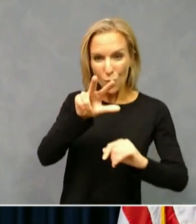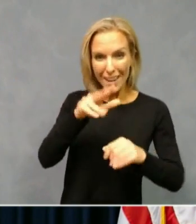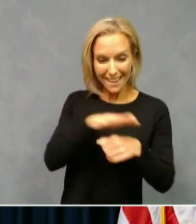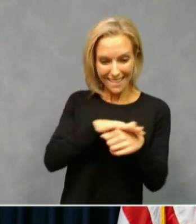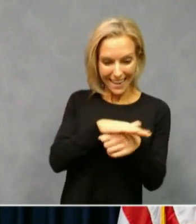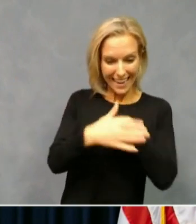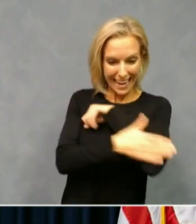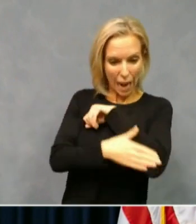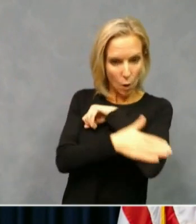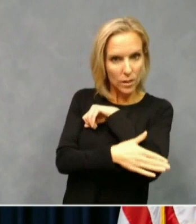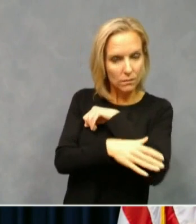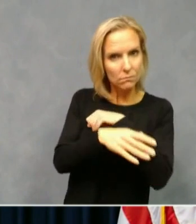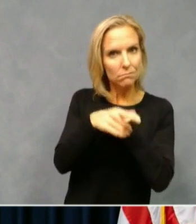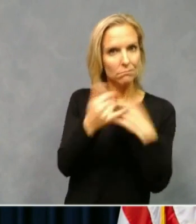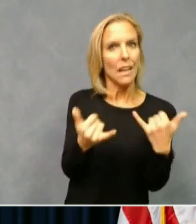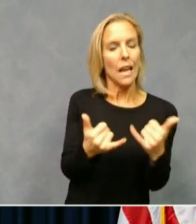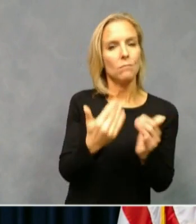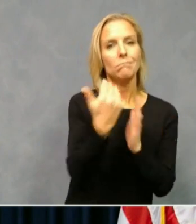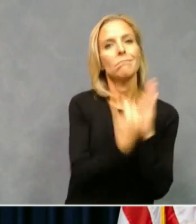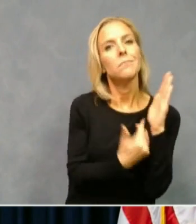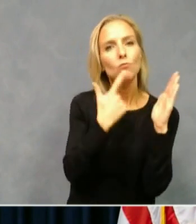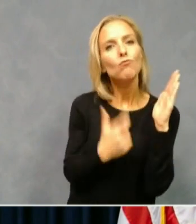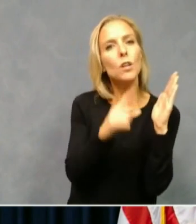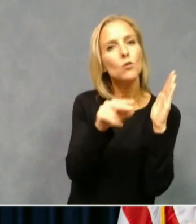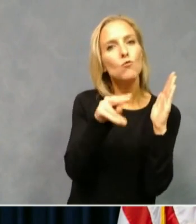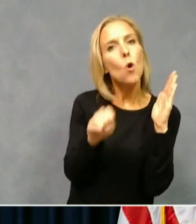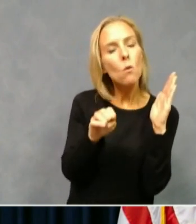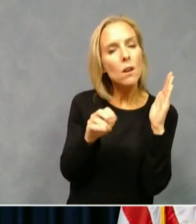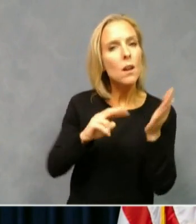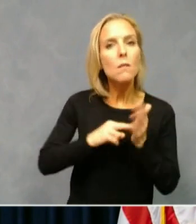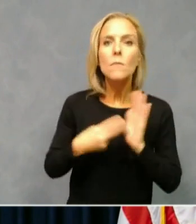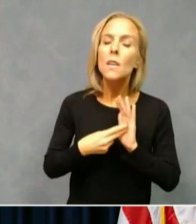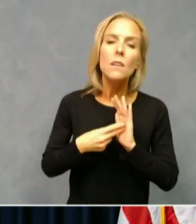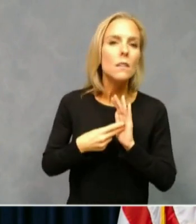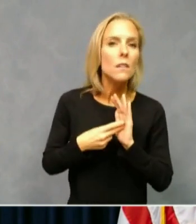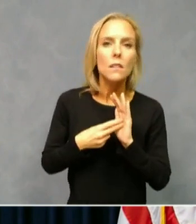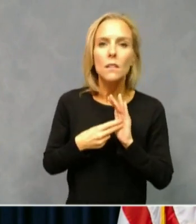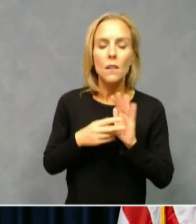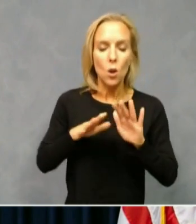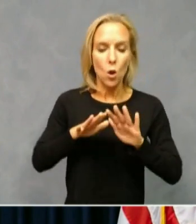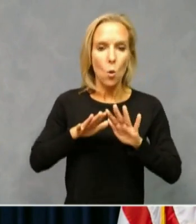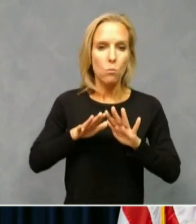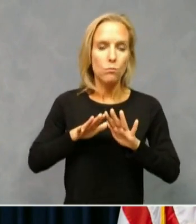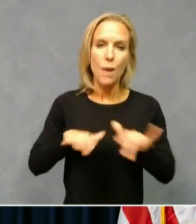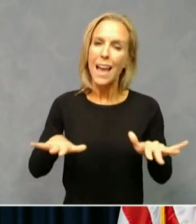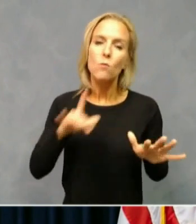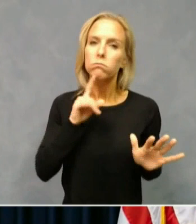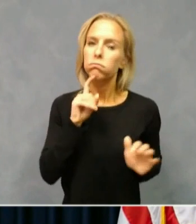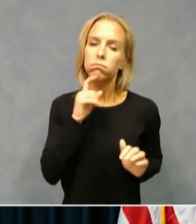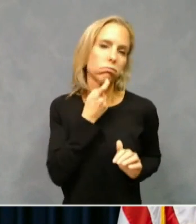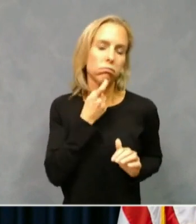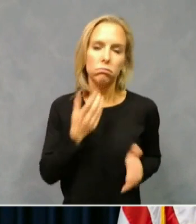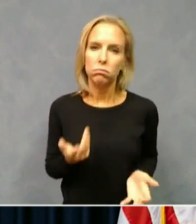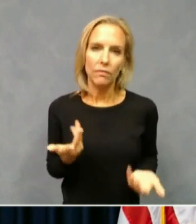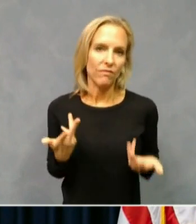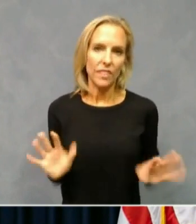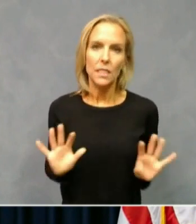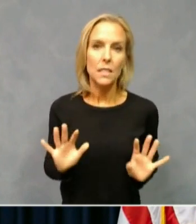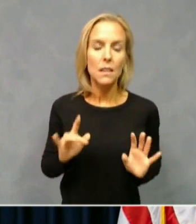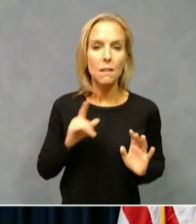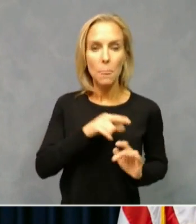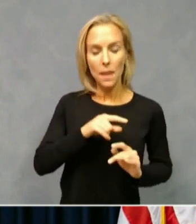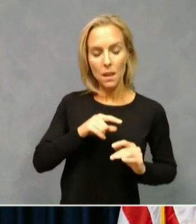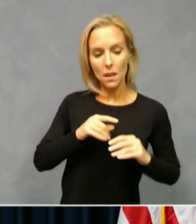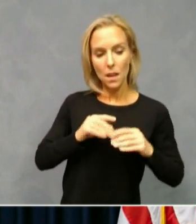zone, where the spread has gotten critical, and where the incident rate shows us